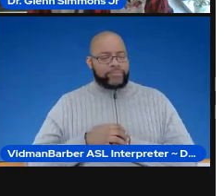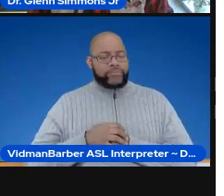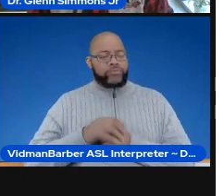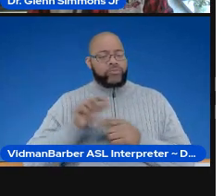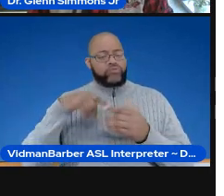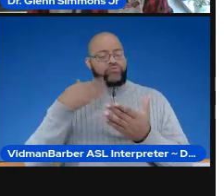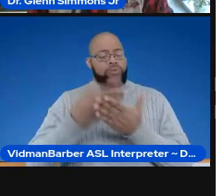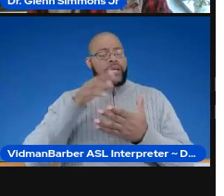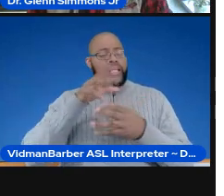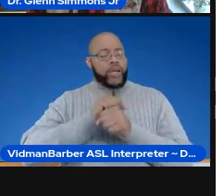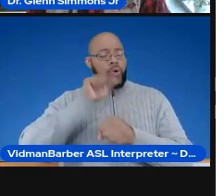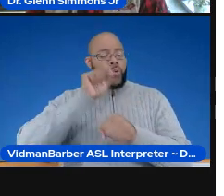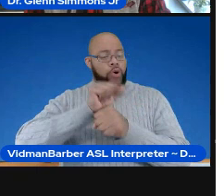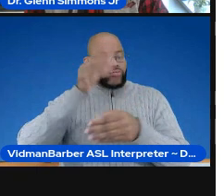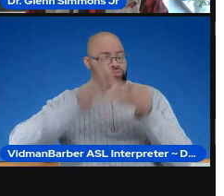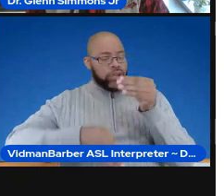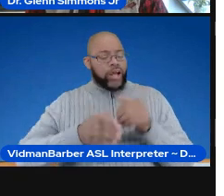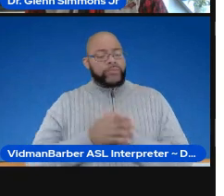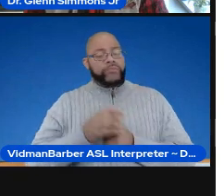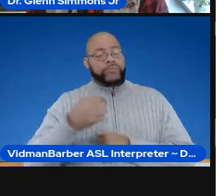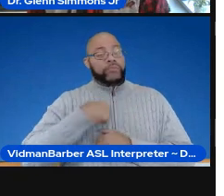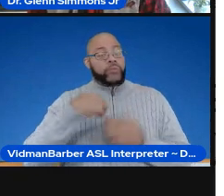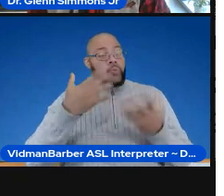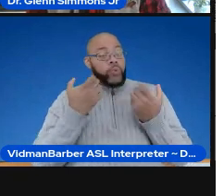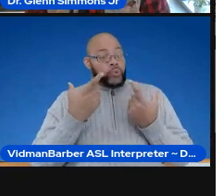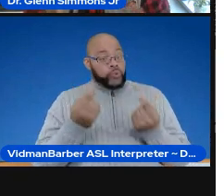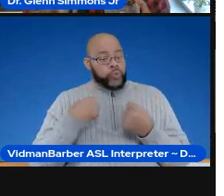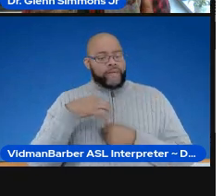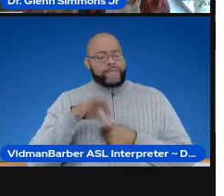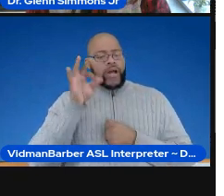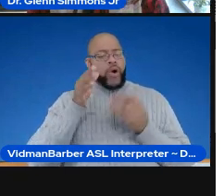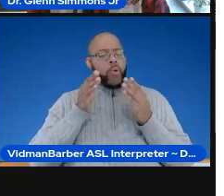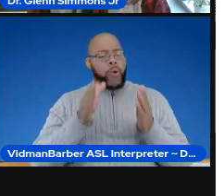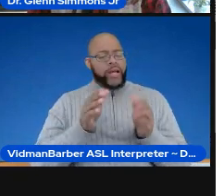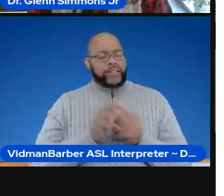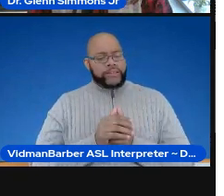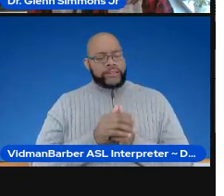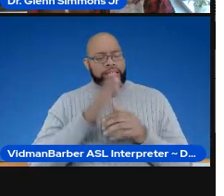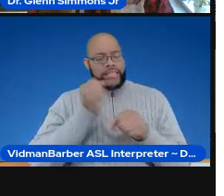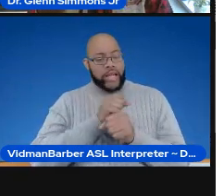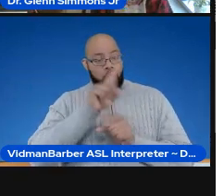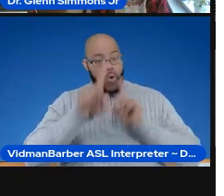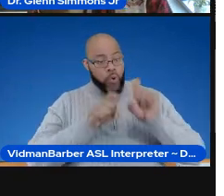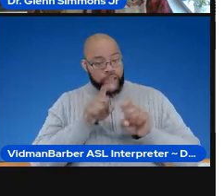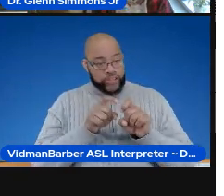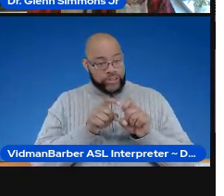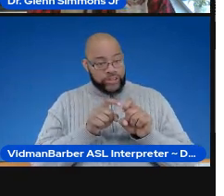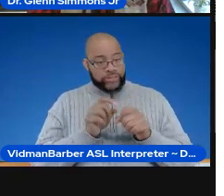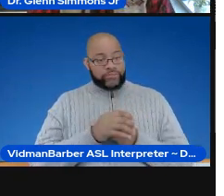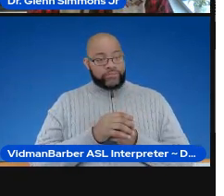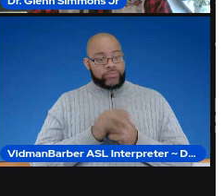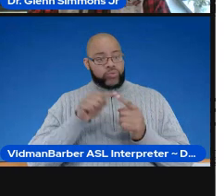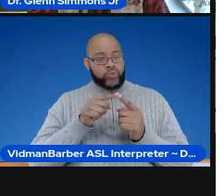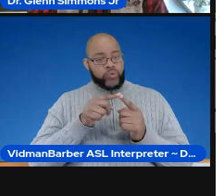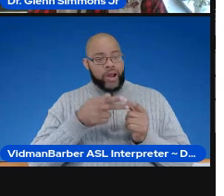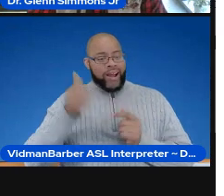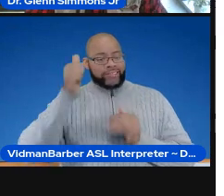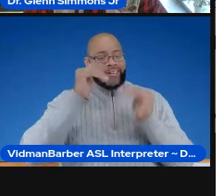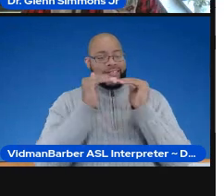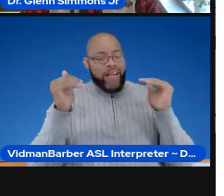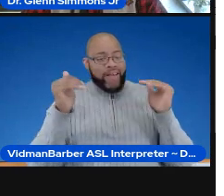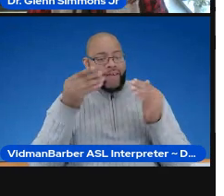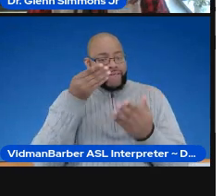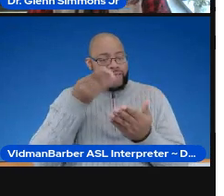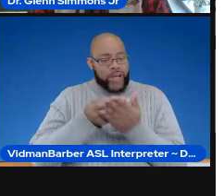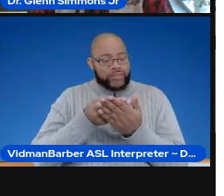the work done. And what I want to do is find ways to get those questions to the highest levels of